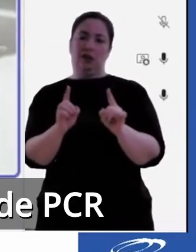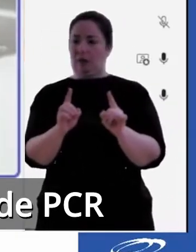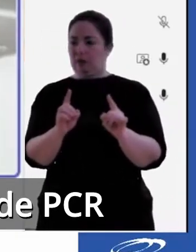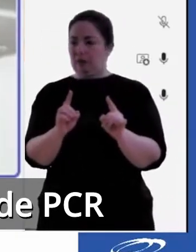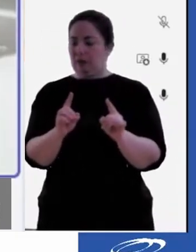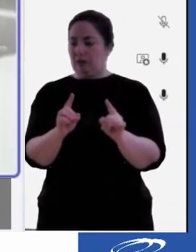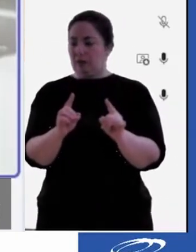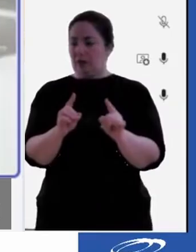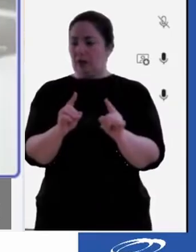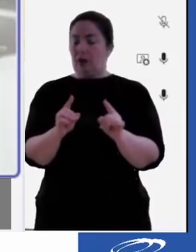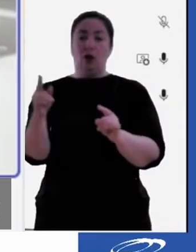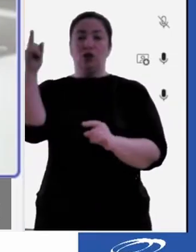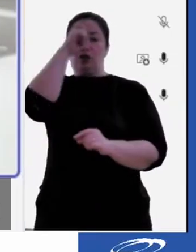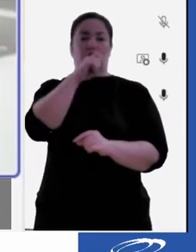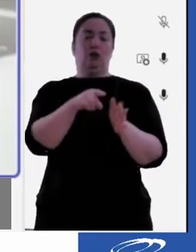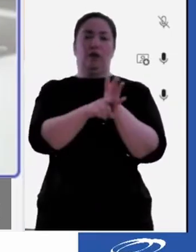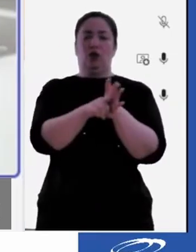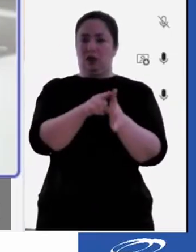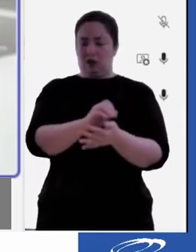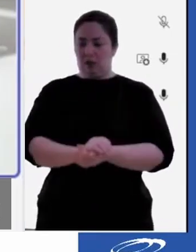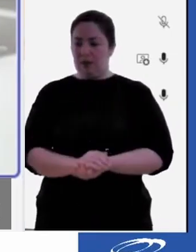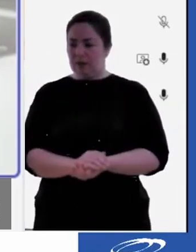RNA gene PCR sequencing type of approach